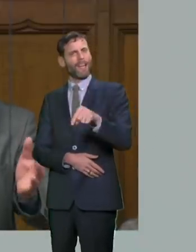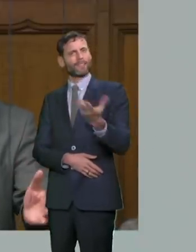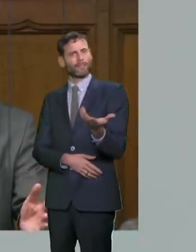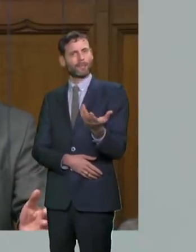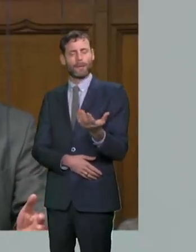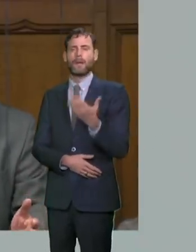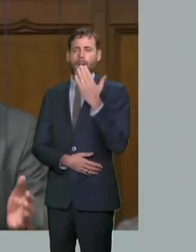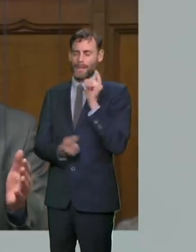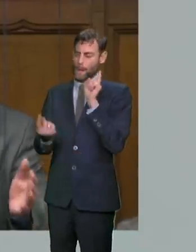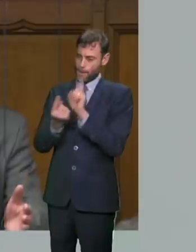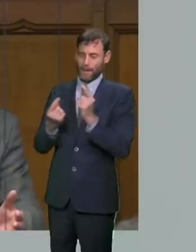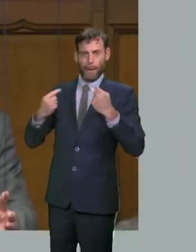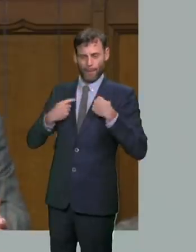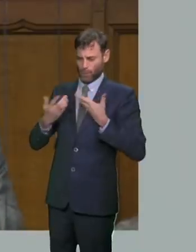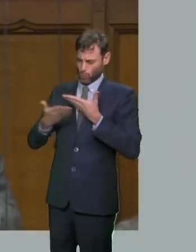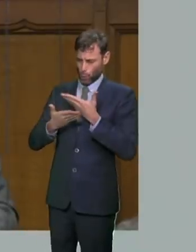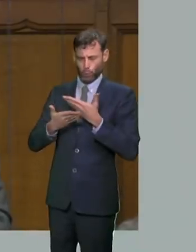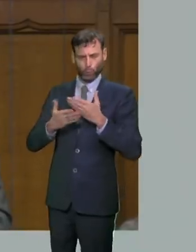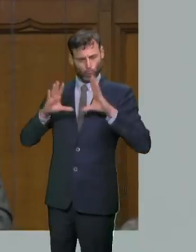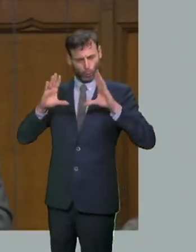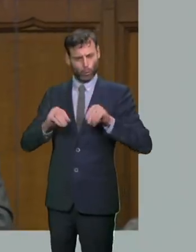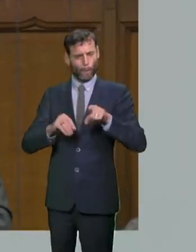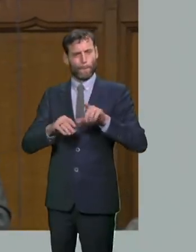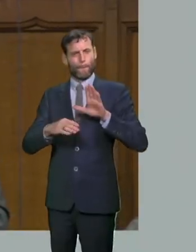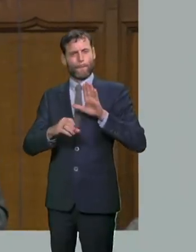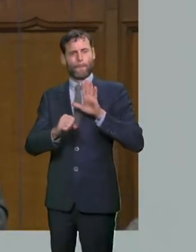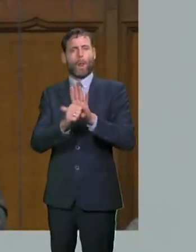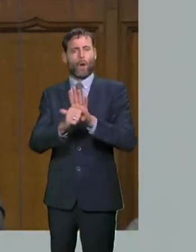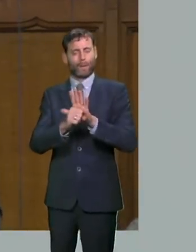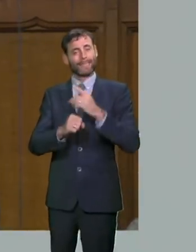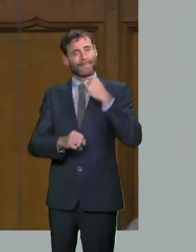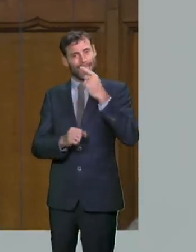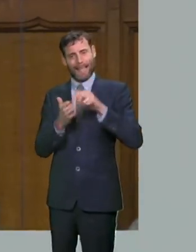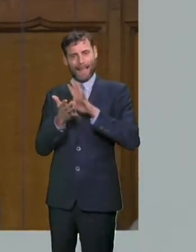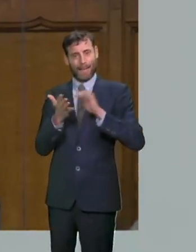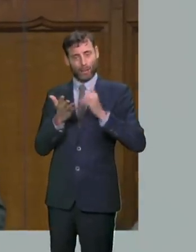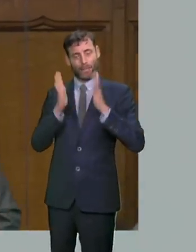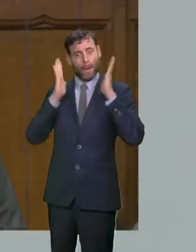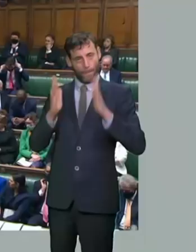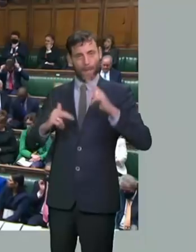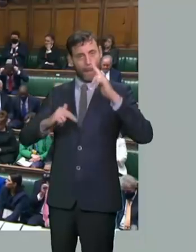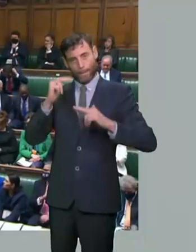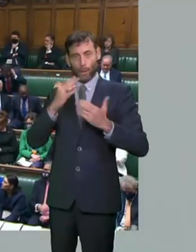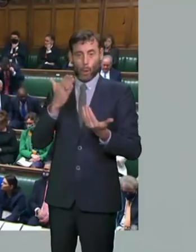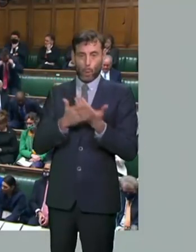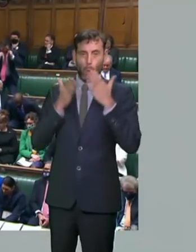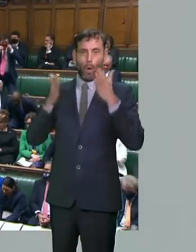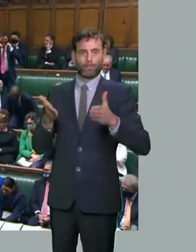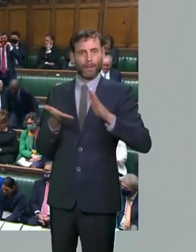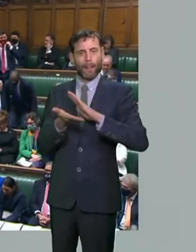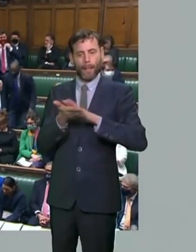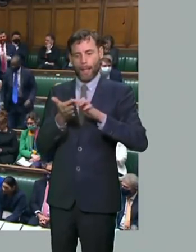and some of my constituents to unblock this and tell the NHS they need to build a new hospital for Hemel Hempstead? Yeah. Prime